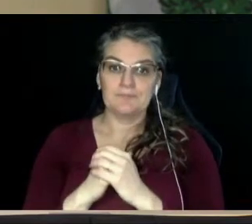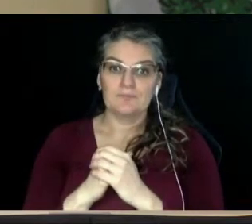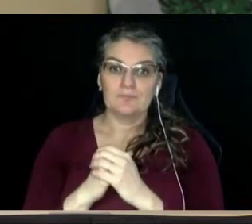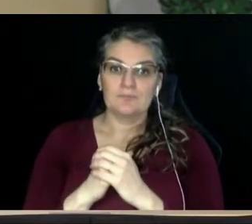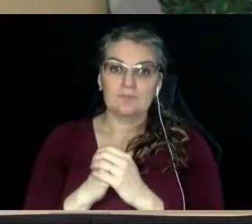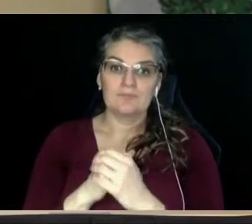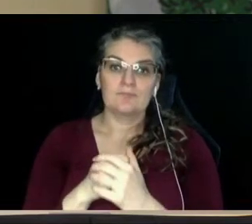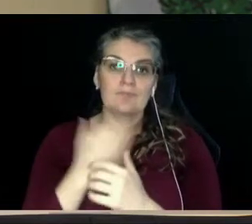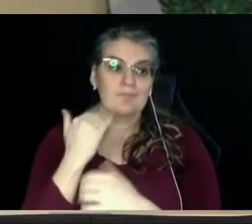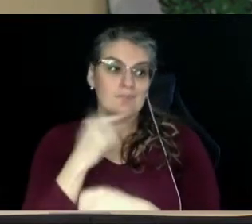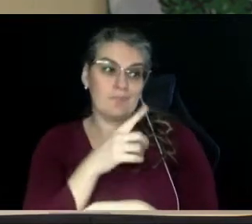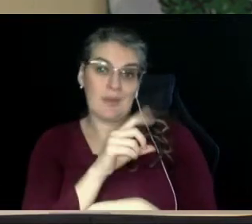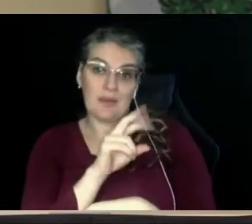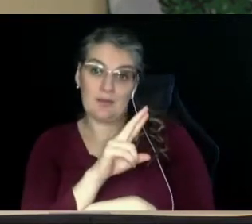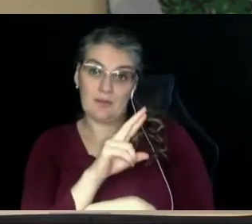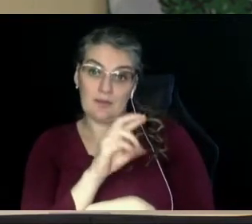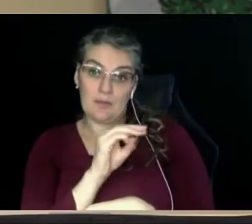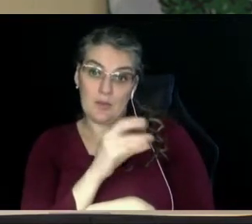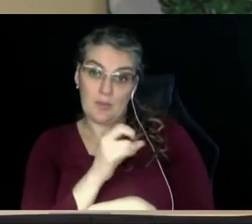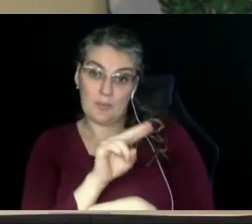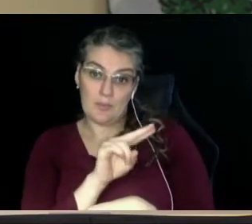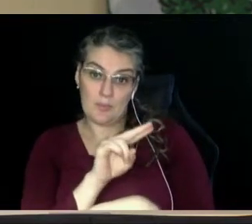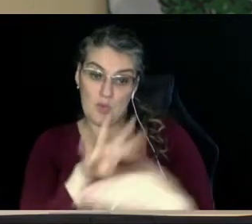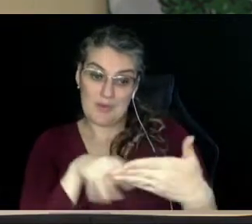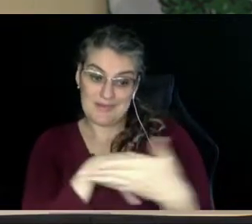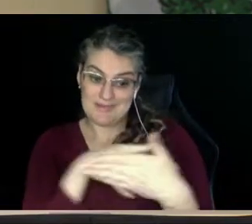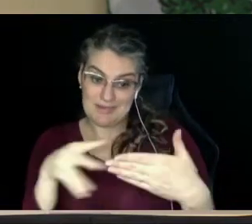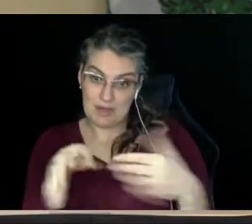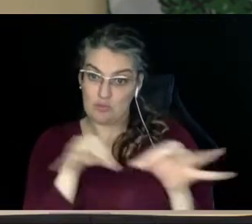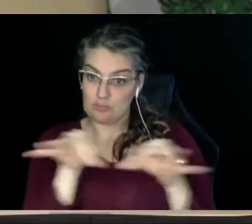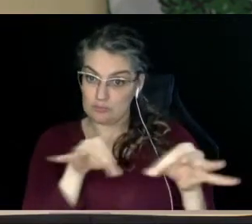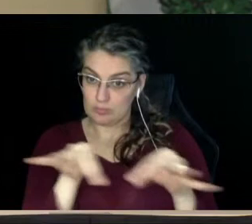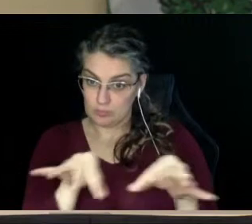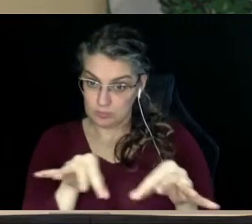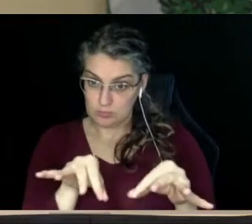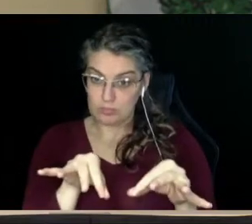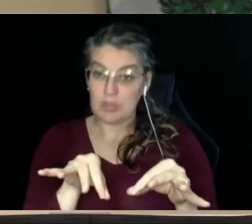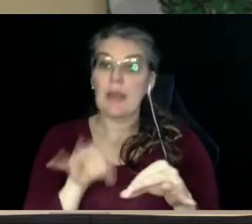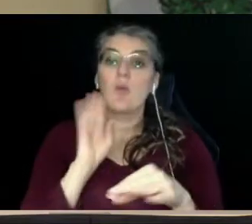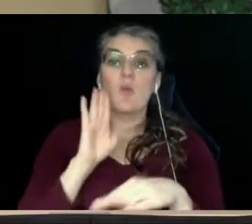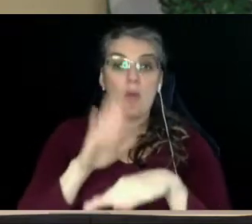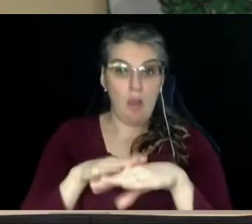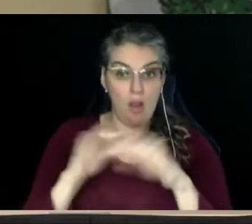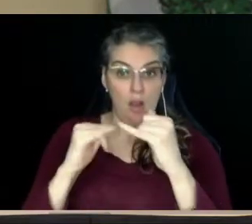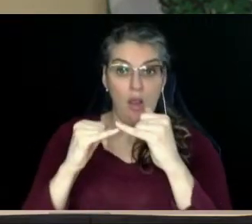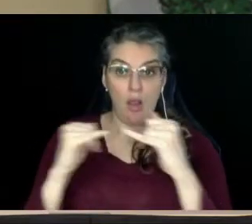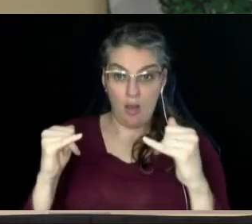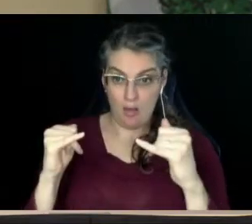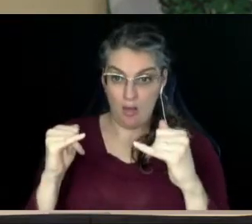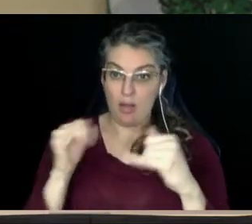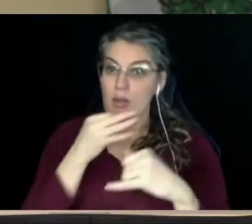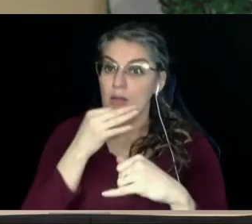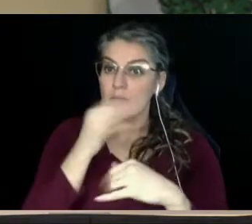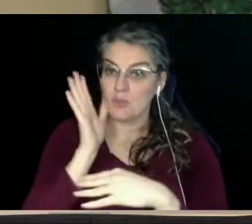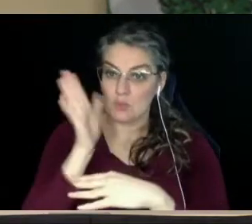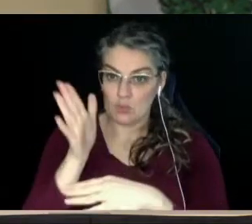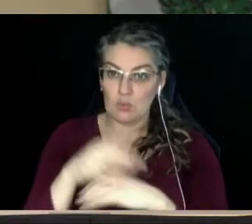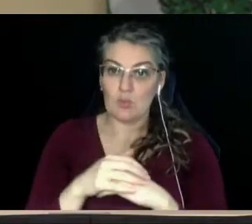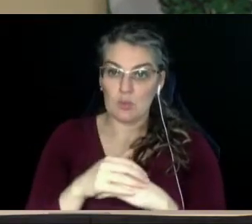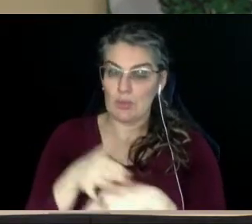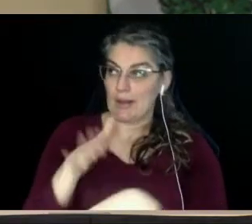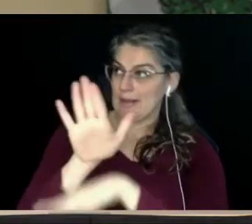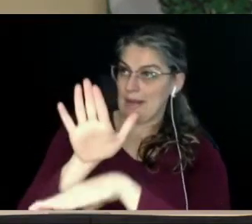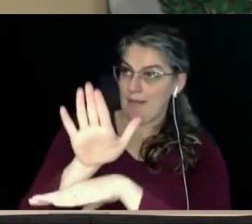Dr. Morrison reviewed the schedule that will be upcoming for booking appointments, and that will be released out on the website this